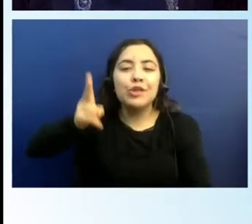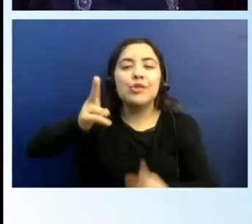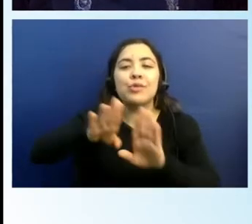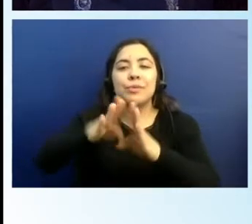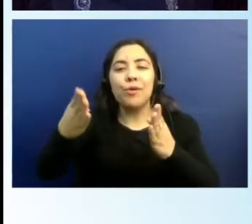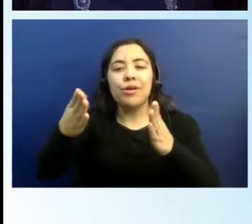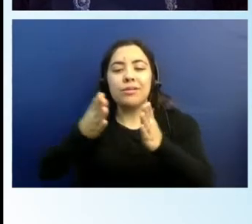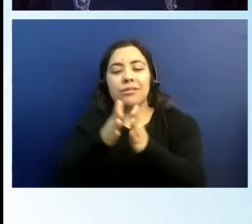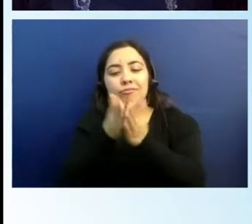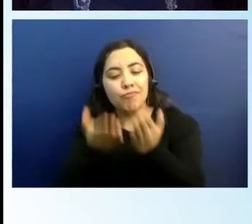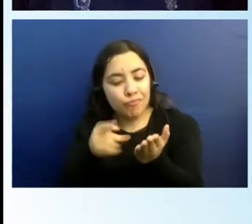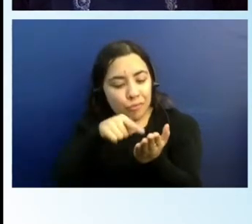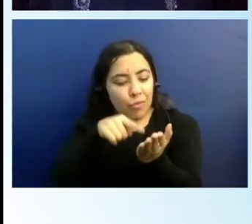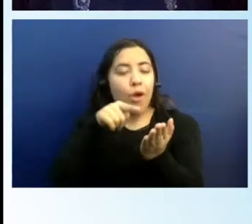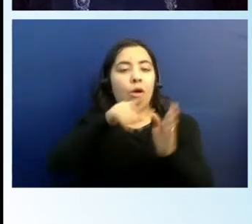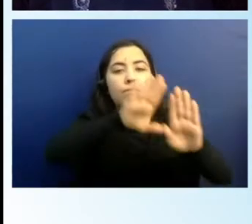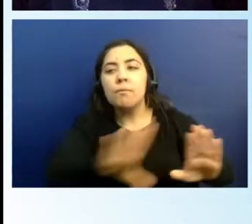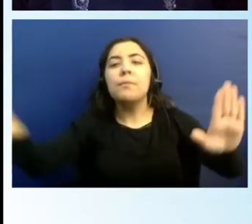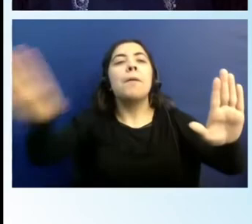walls.